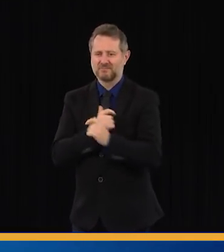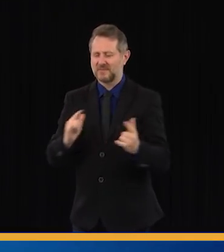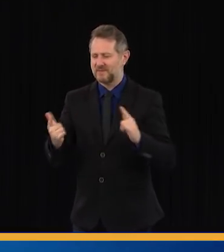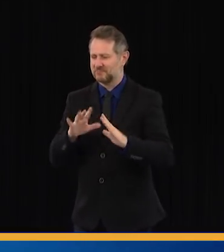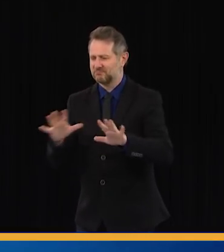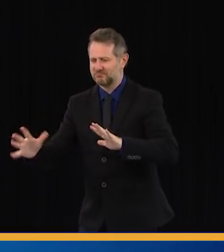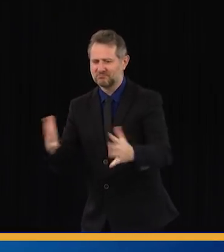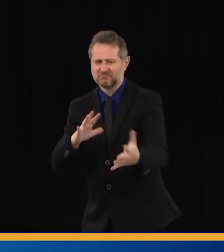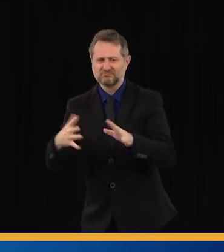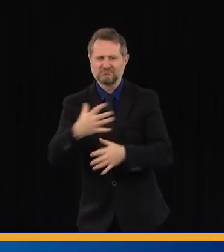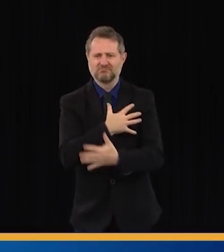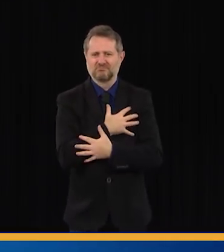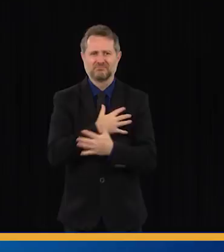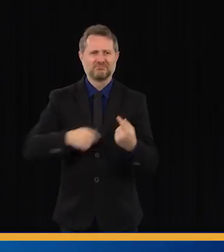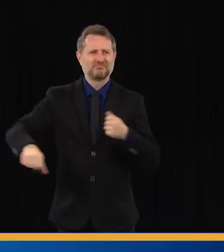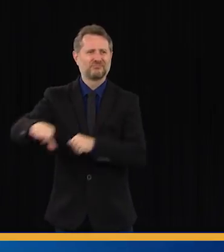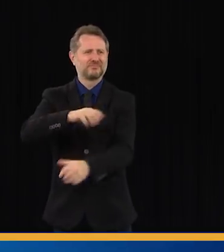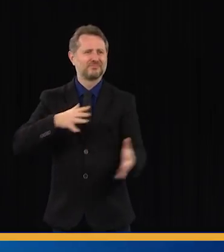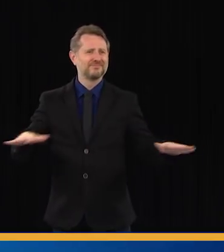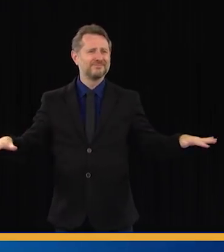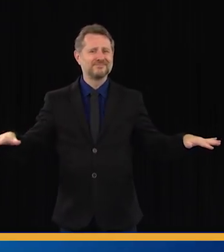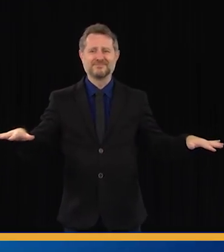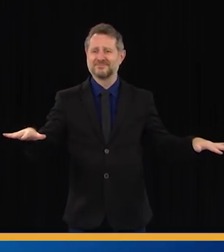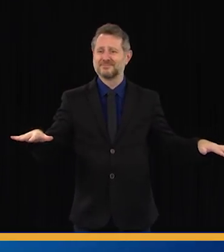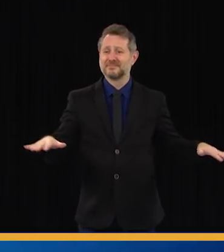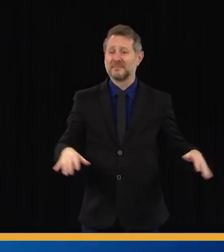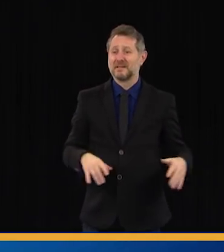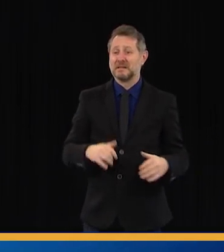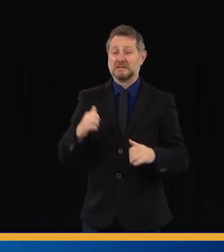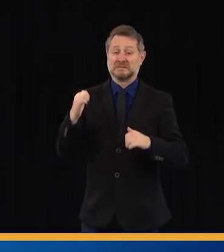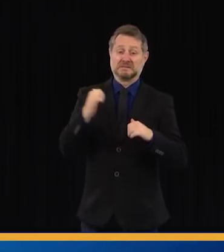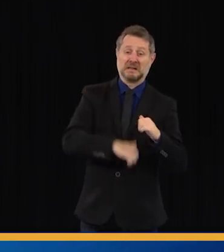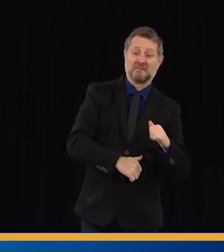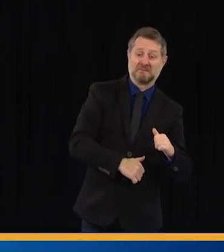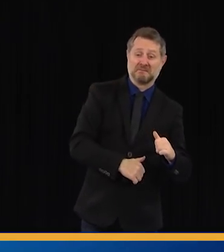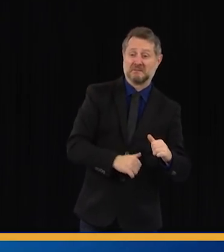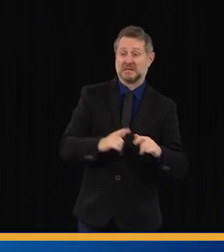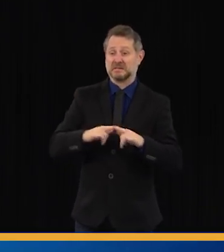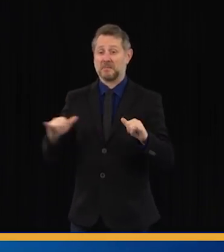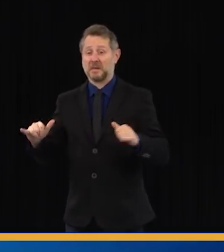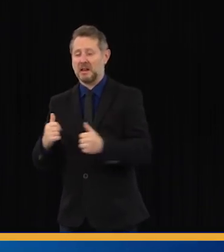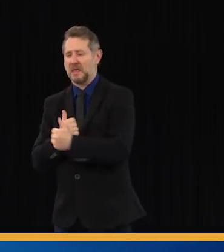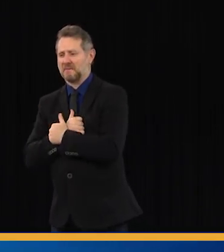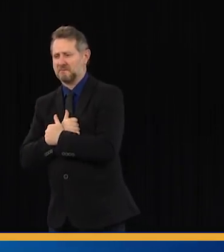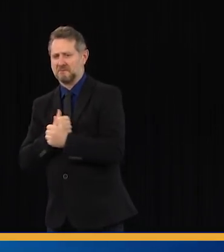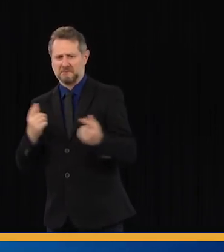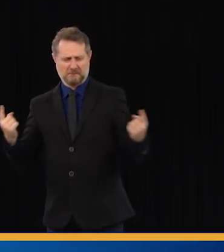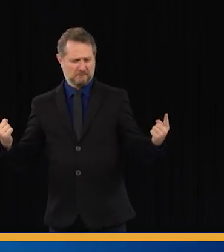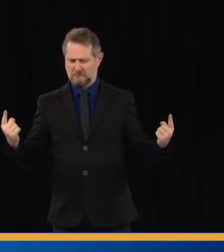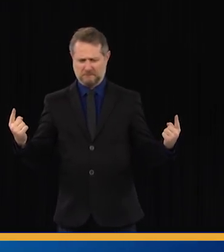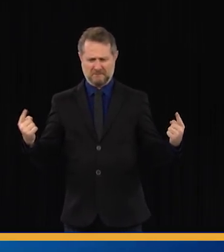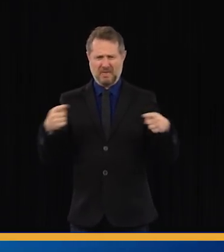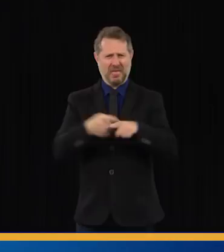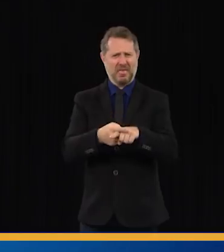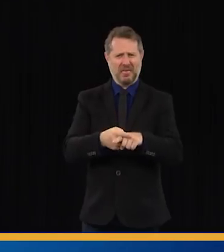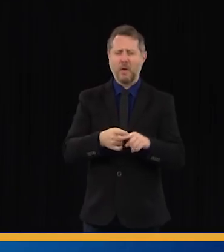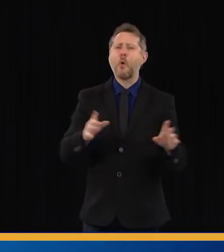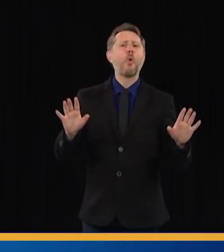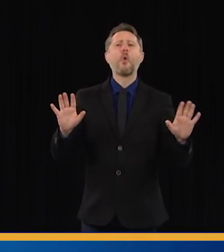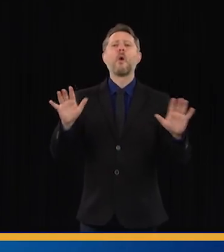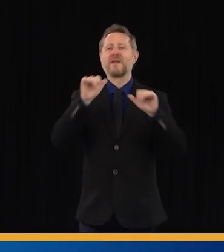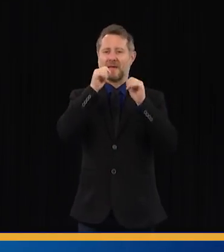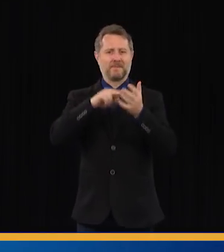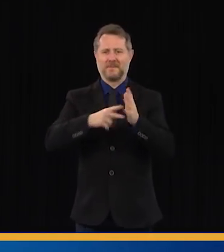that sounds counterintuitive. They sound repugnant. No, no, no, no. Toughest